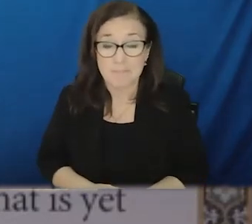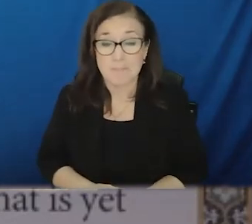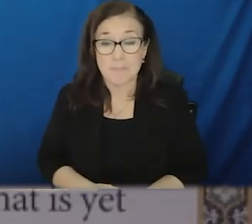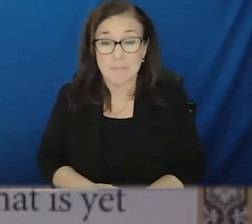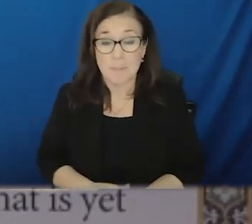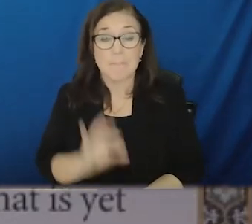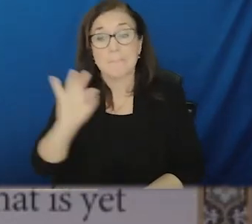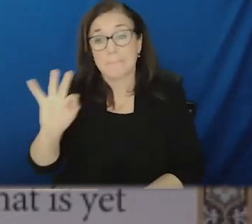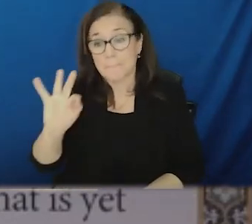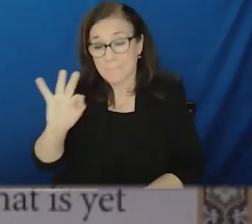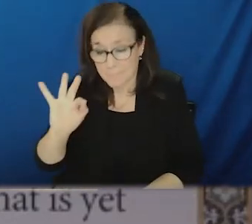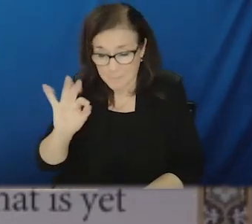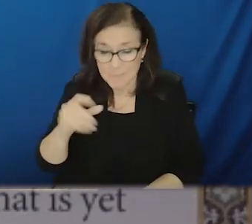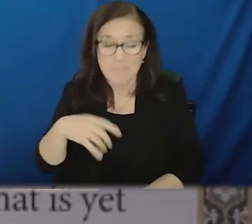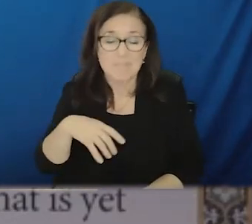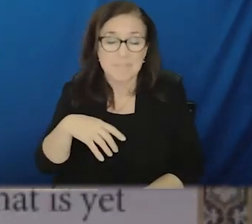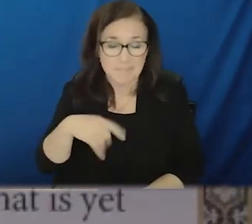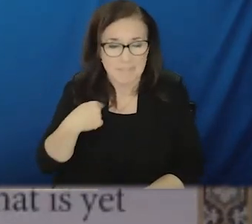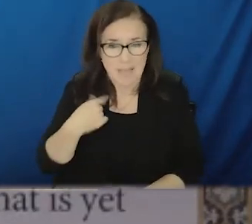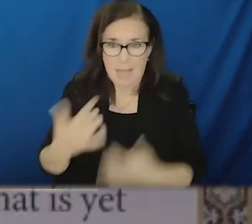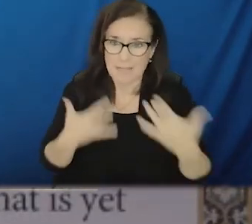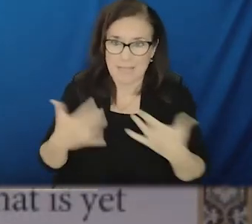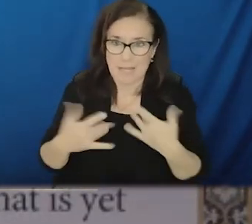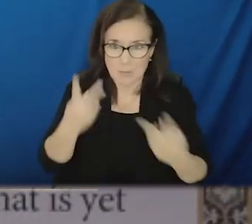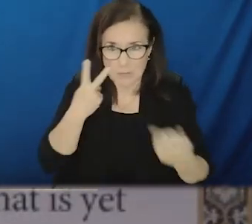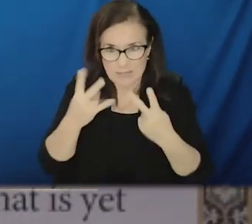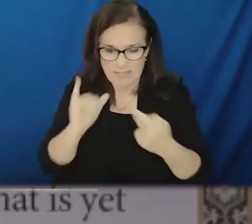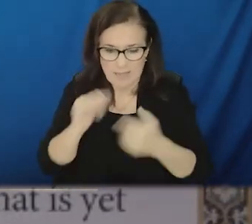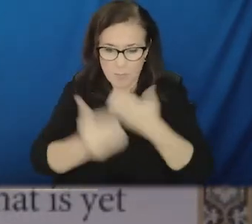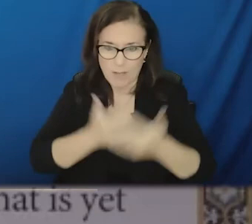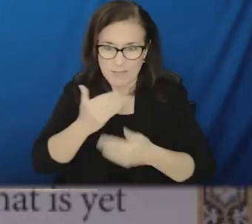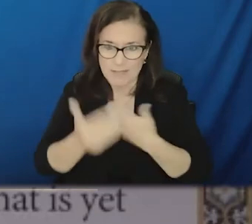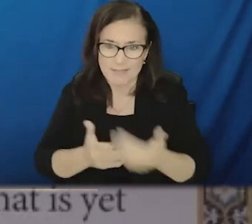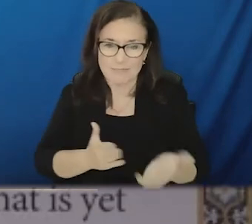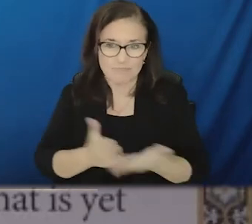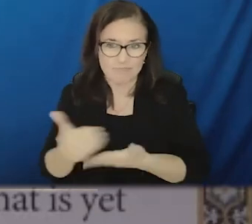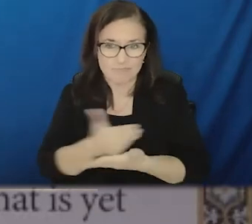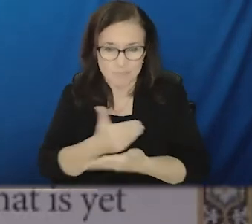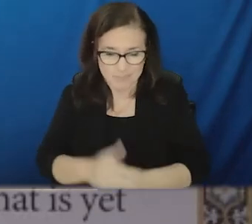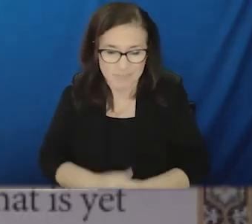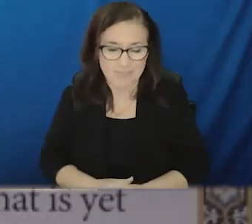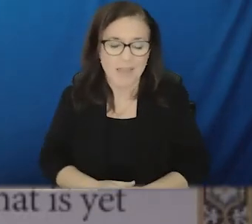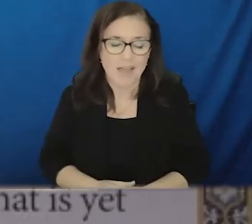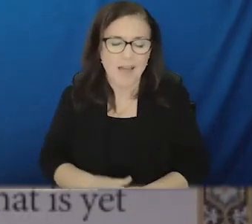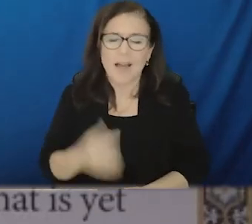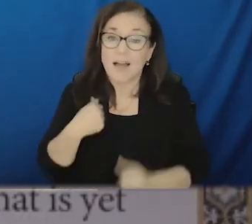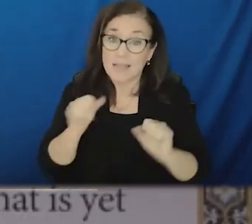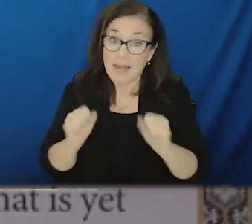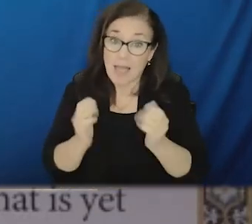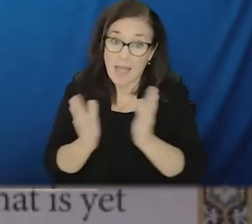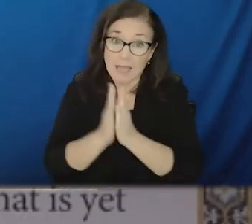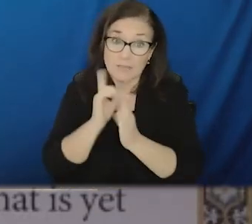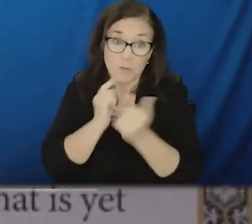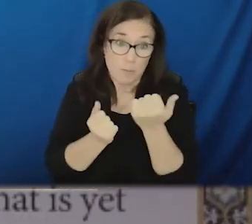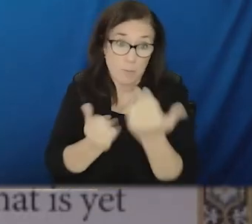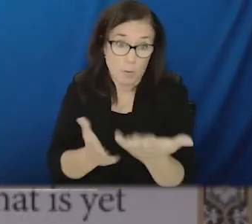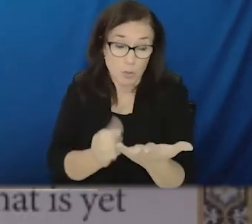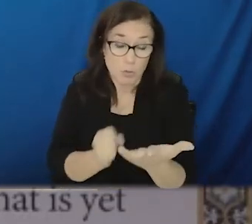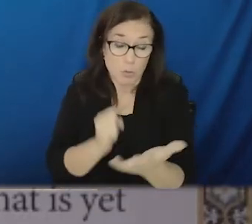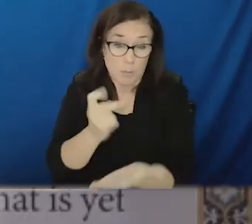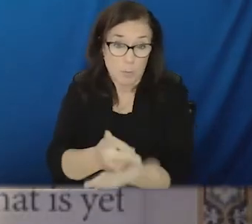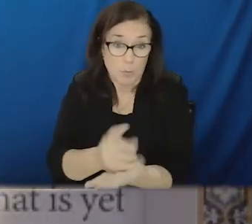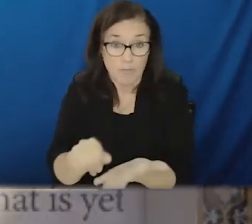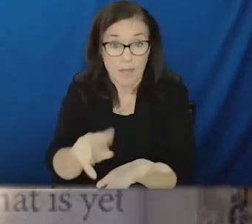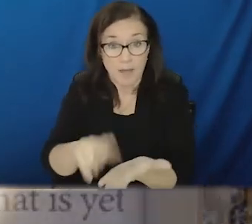Terrific. I'm excited about the process. So now may I ask for a motion to approve the contract with School Services of